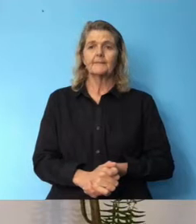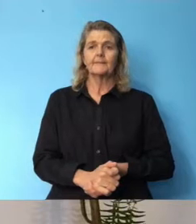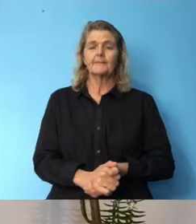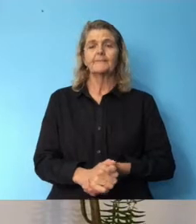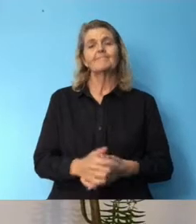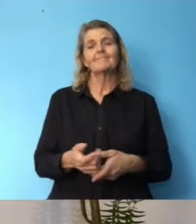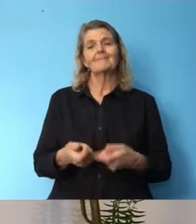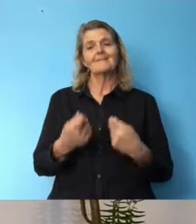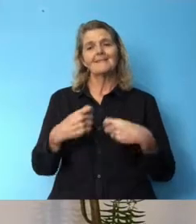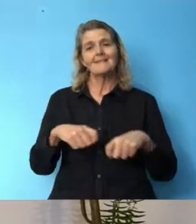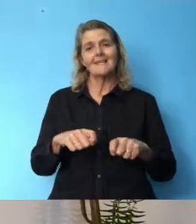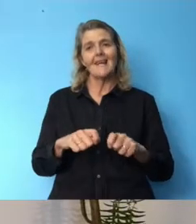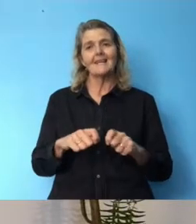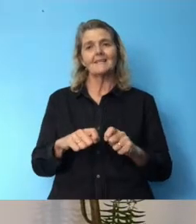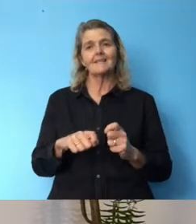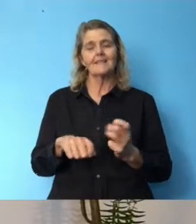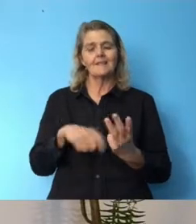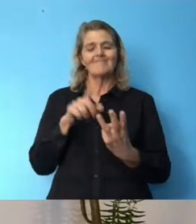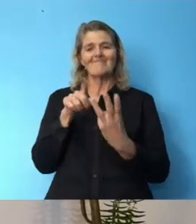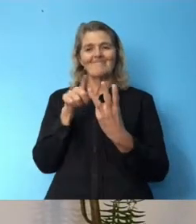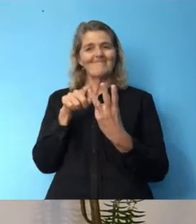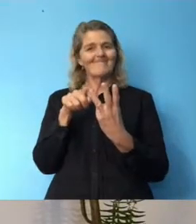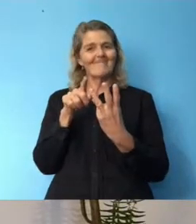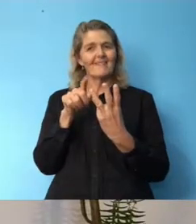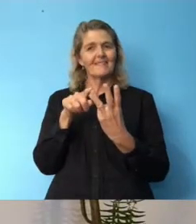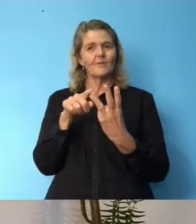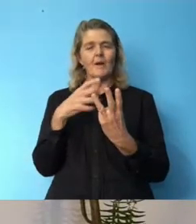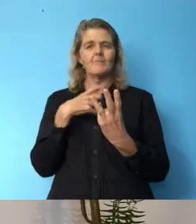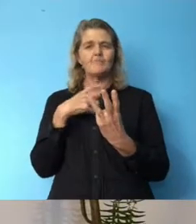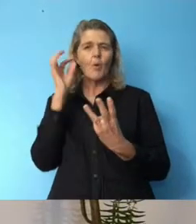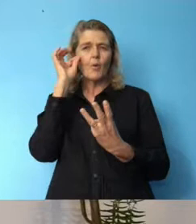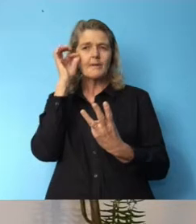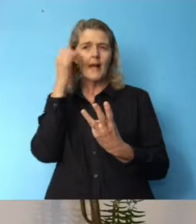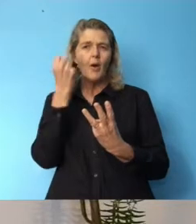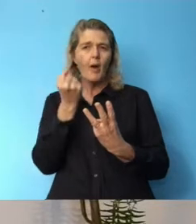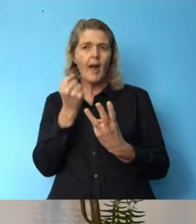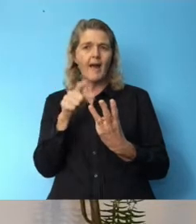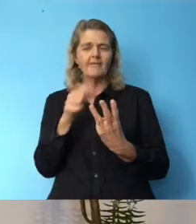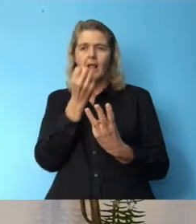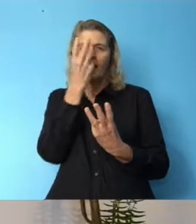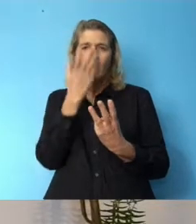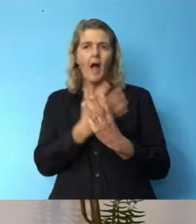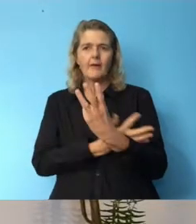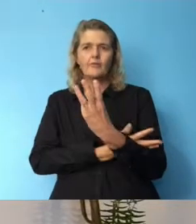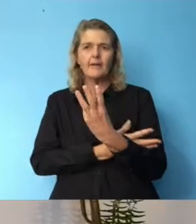And then I'm going to move to the green that's got more yellow in it, which is quite a lighter green.